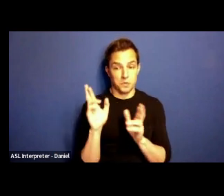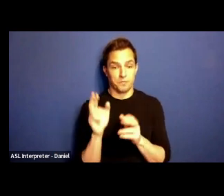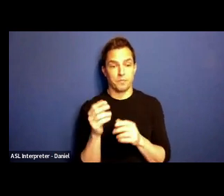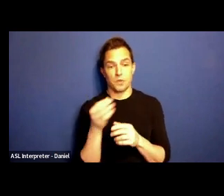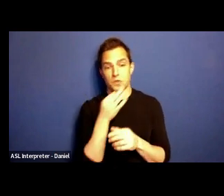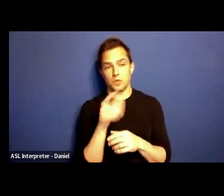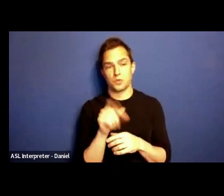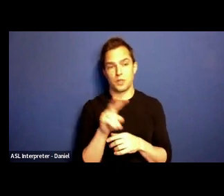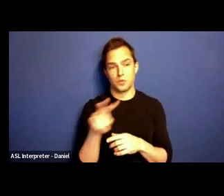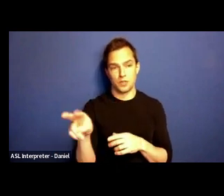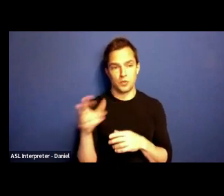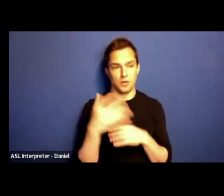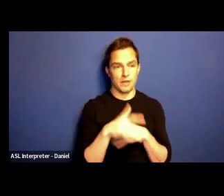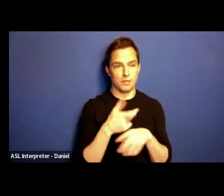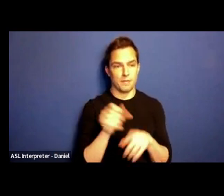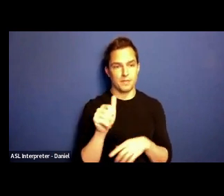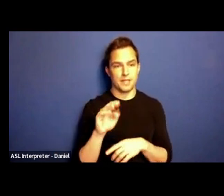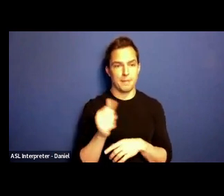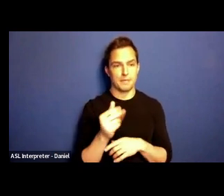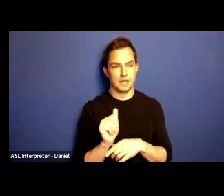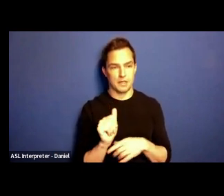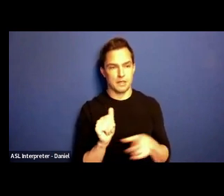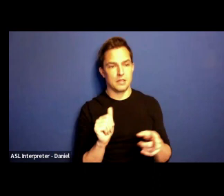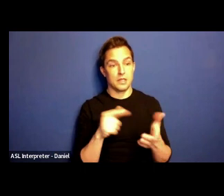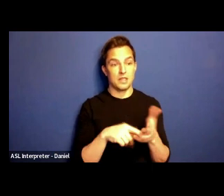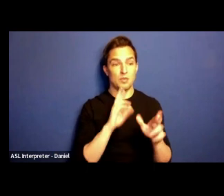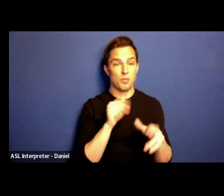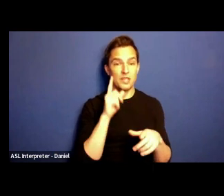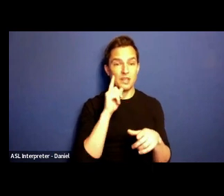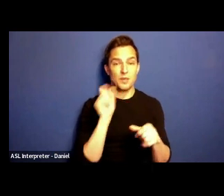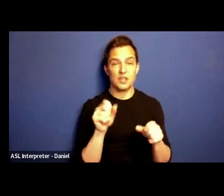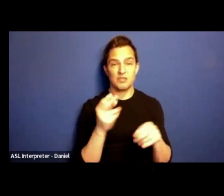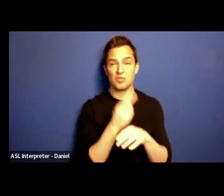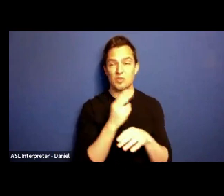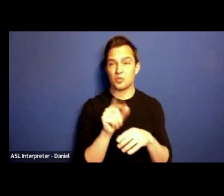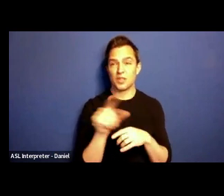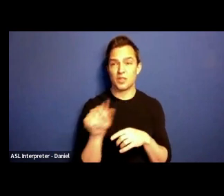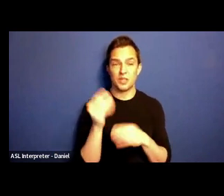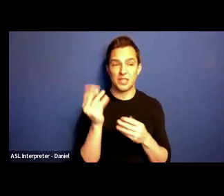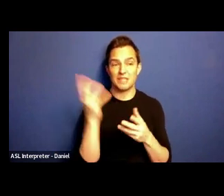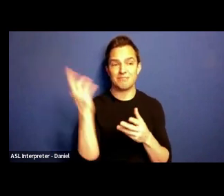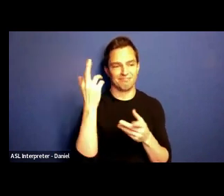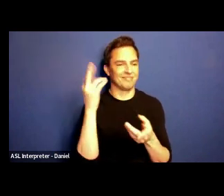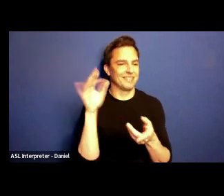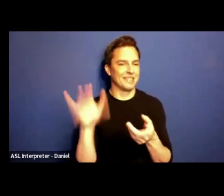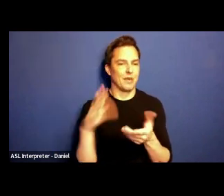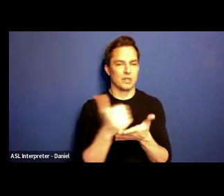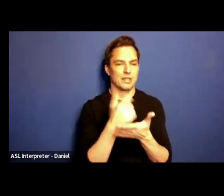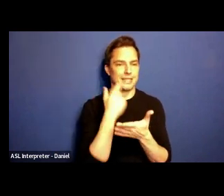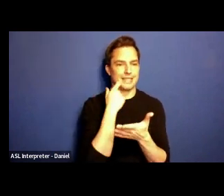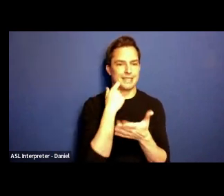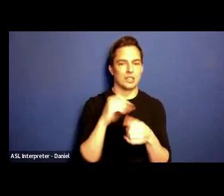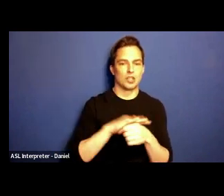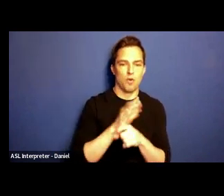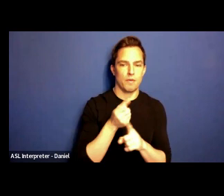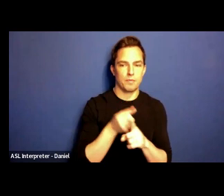available from SAMHSA. But for this report, we really didn't think we could use the 2020 data because it was collected just as COVID was starting